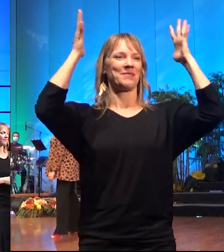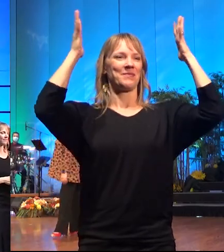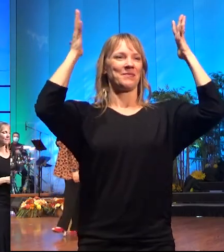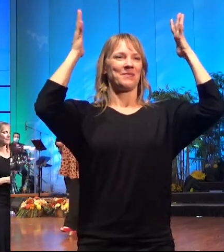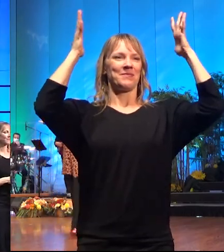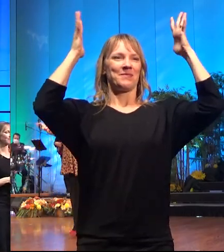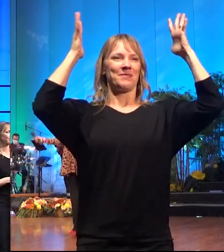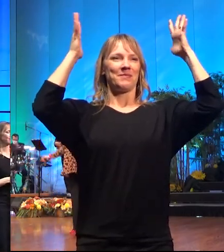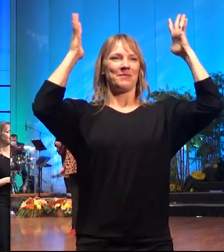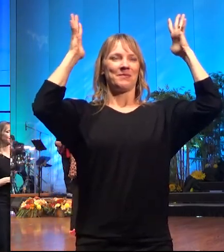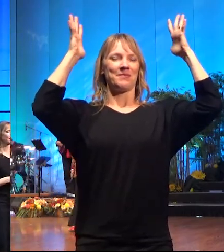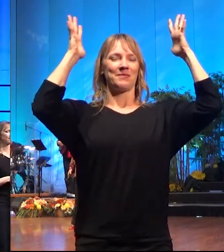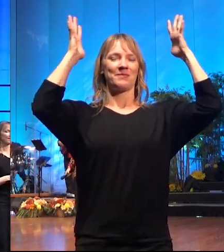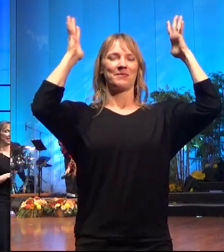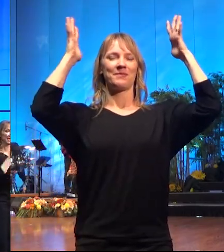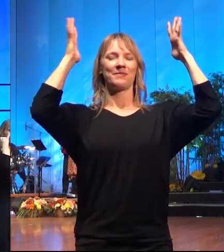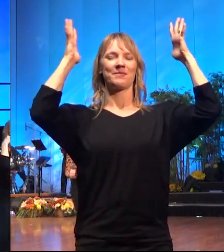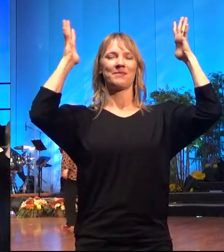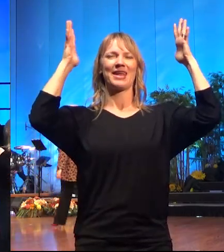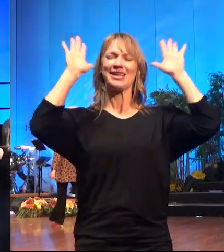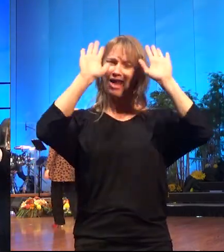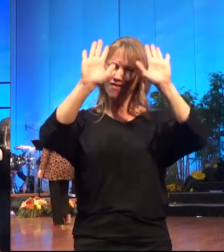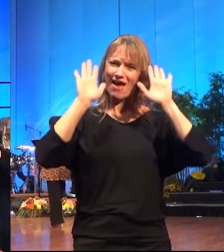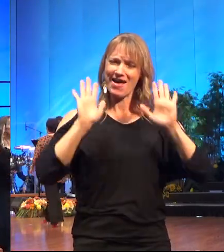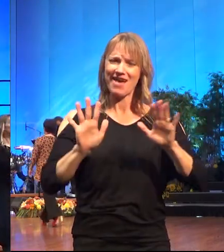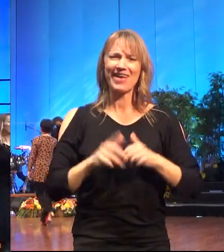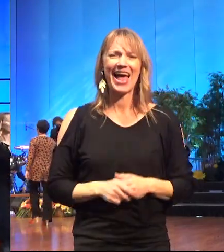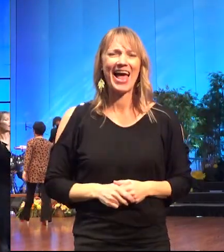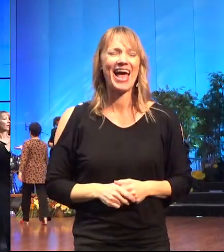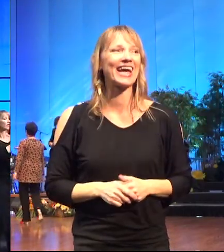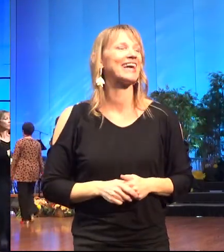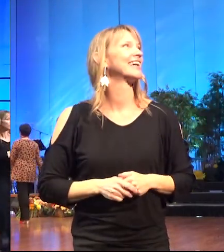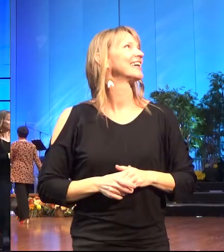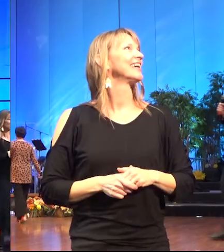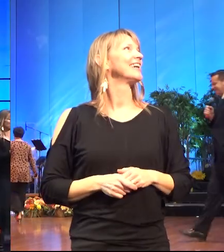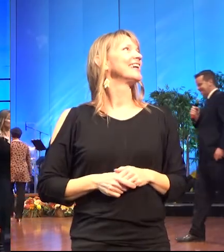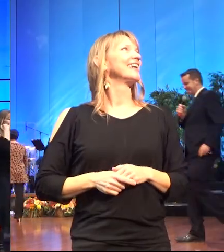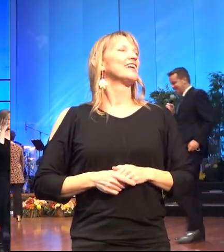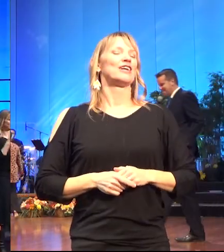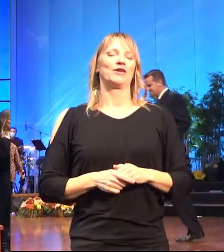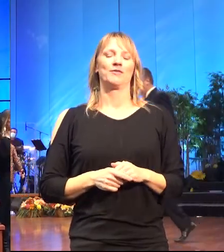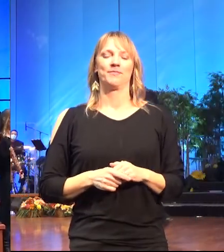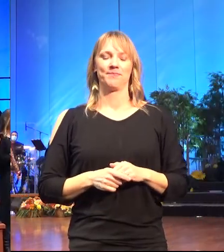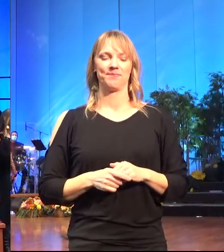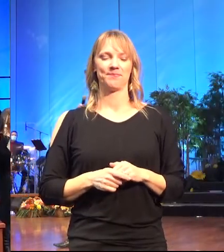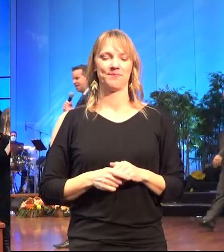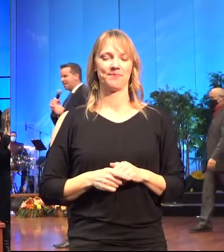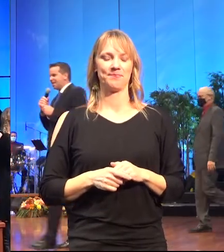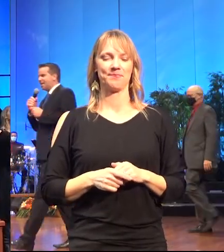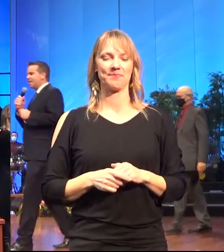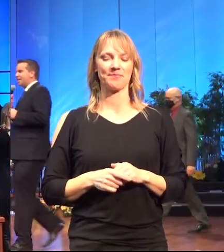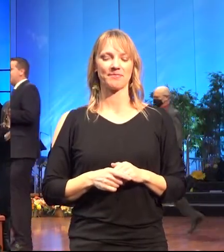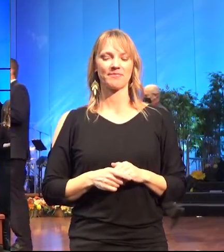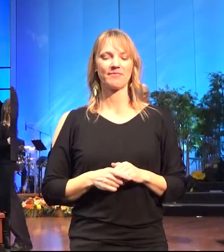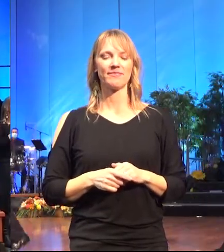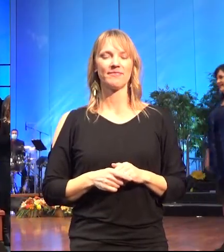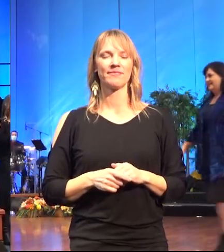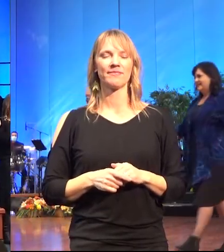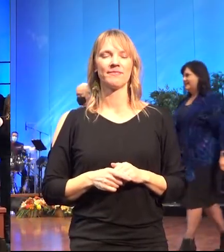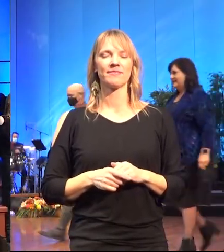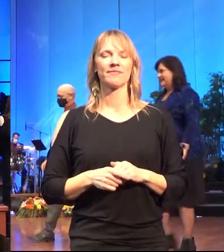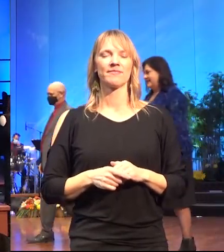If you are new to Mile High Church, welcome. If you're here in the sanctuary, I'll be in our Welcome Center, which is just in the middle of the lobby after service